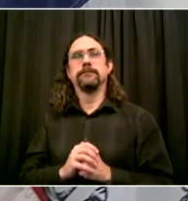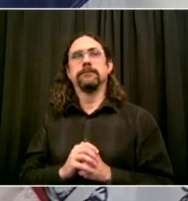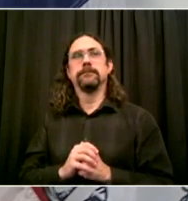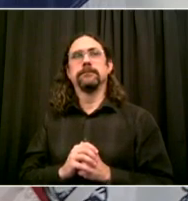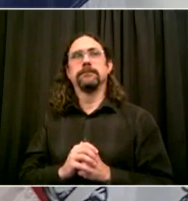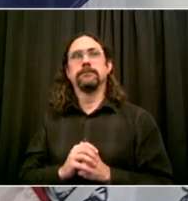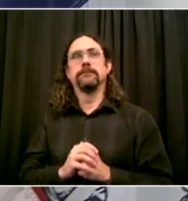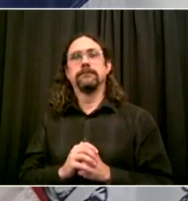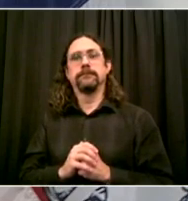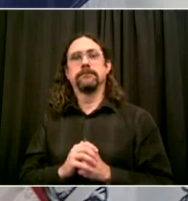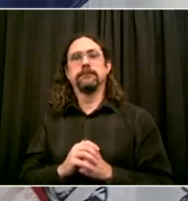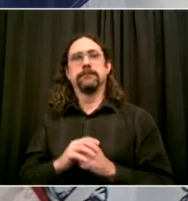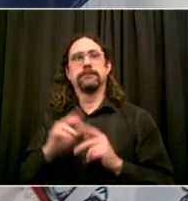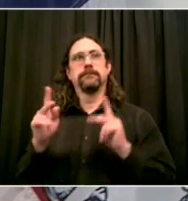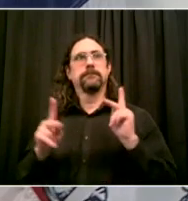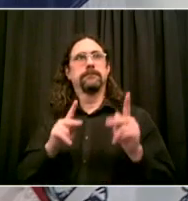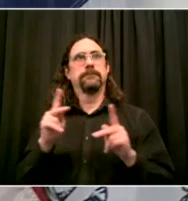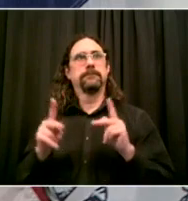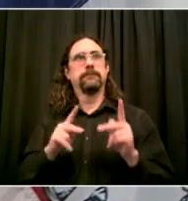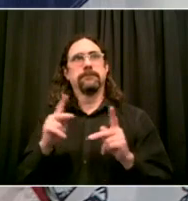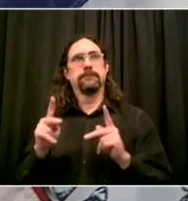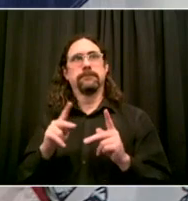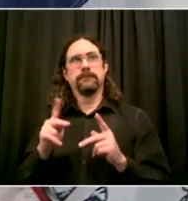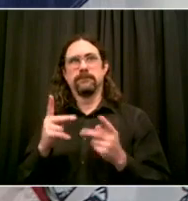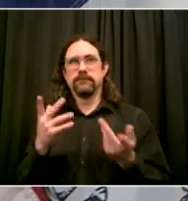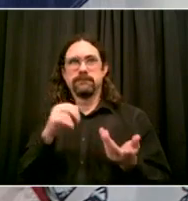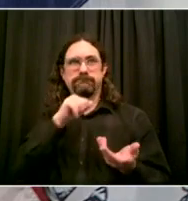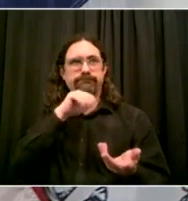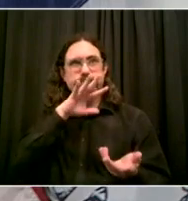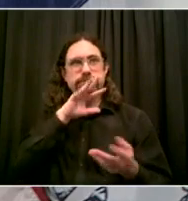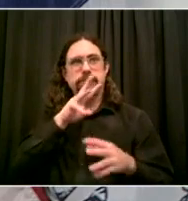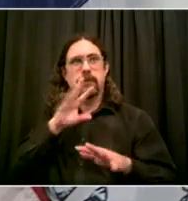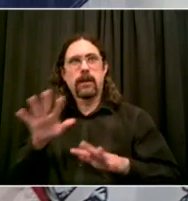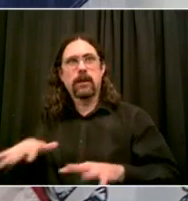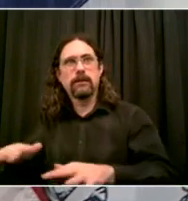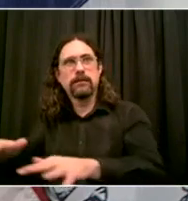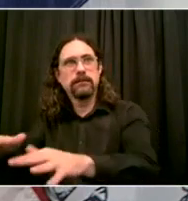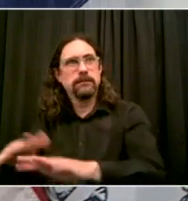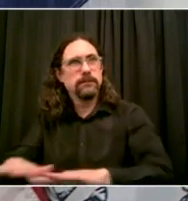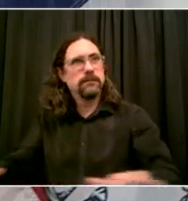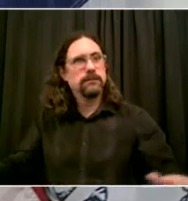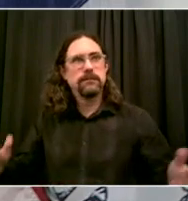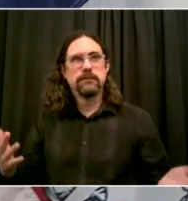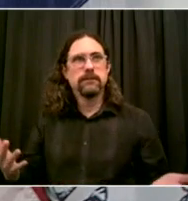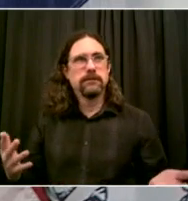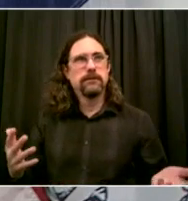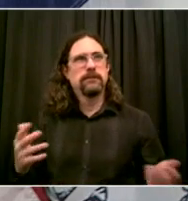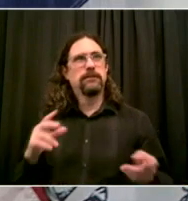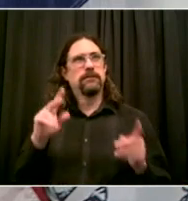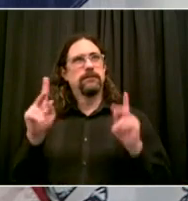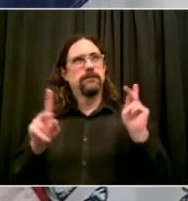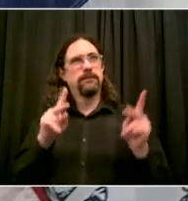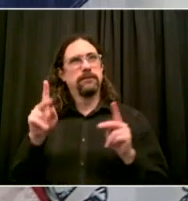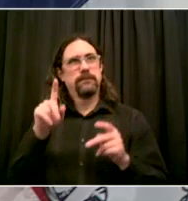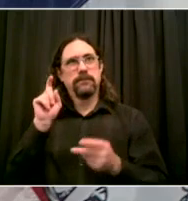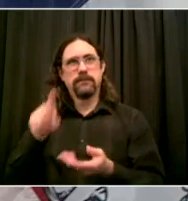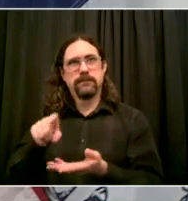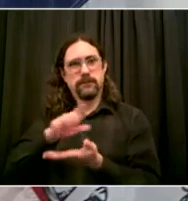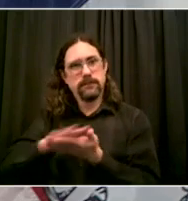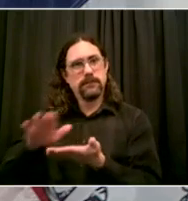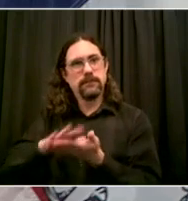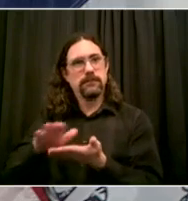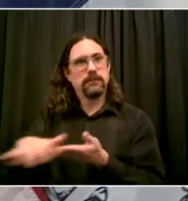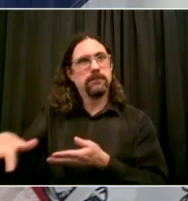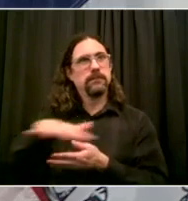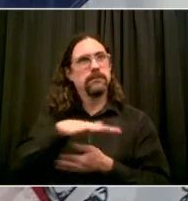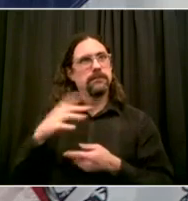these concerns, which I'm sure you don't know right now, but I'm asking anyway. No, I am taking my notes on all of it. I